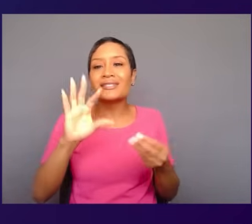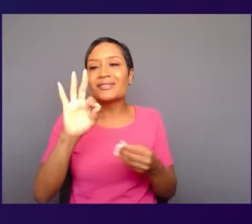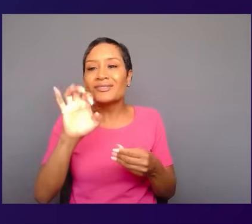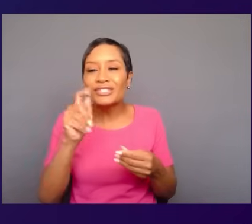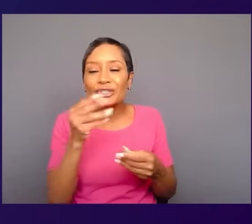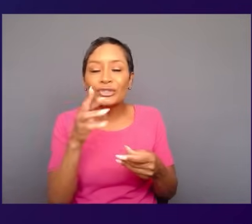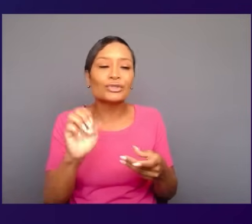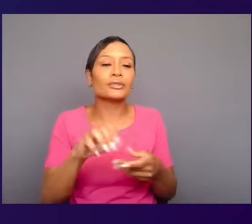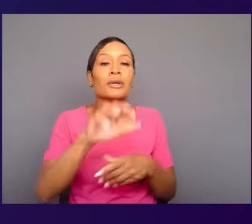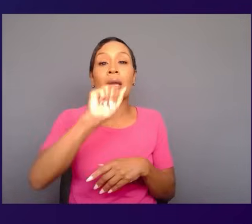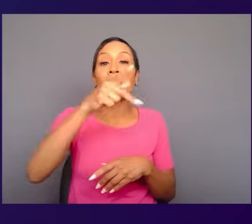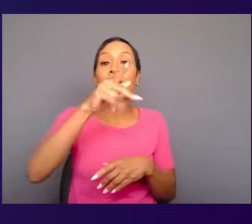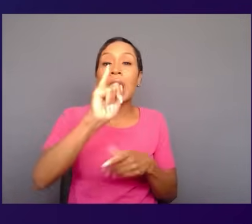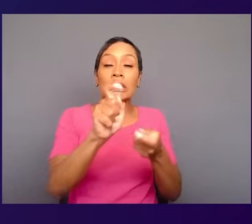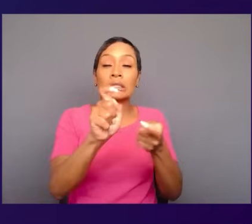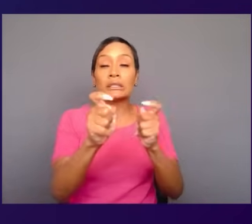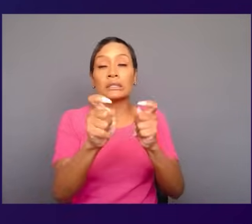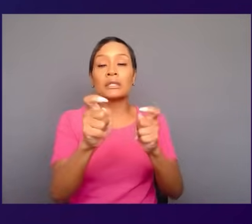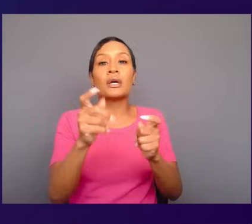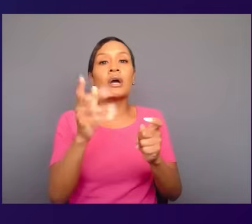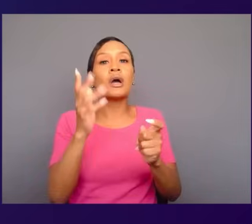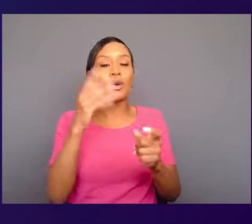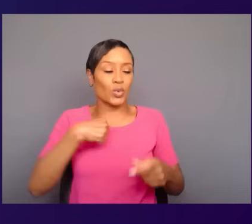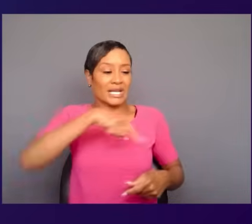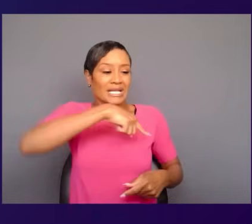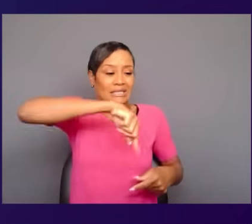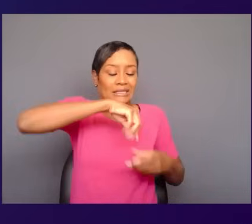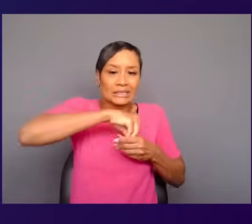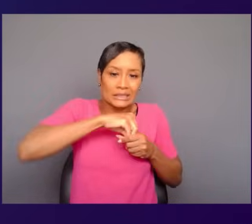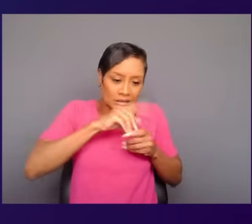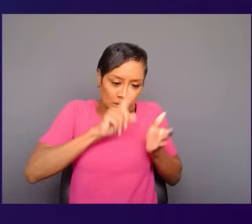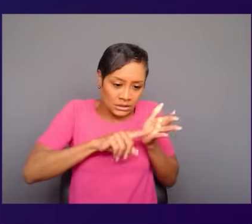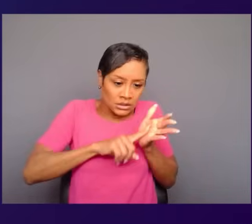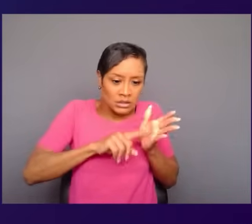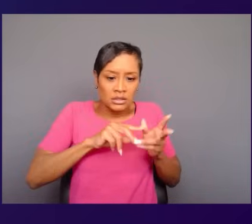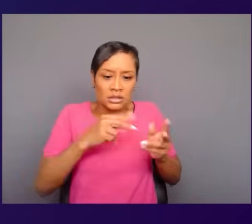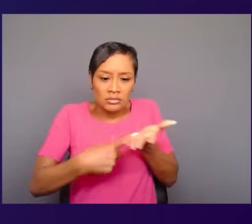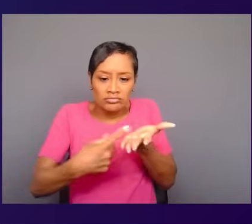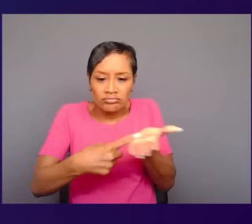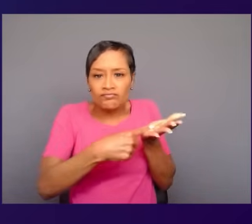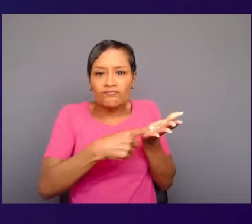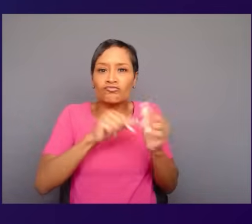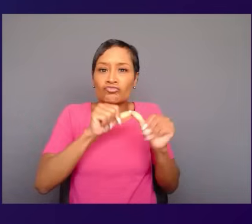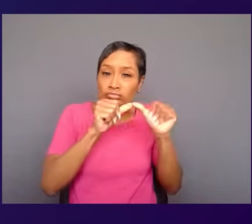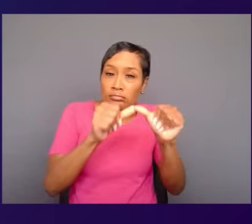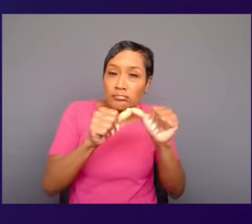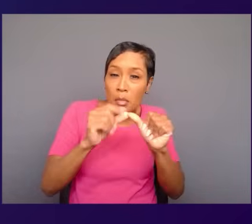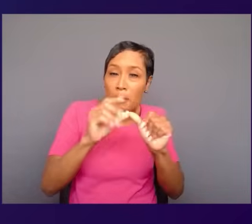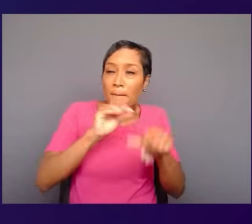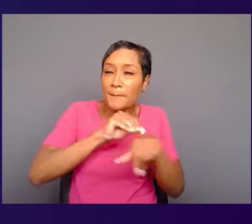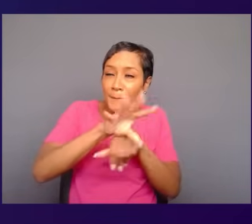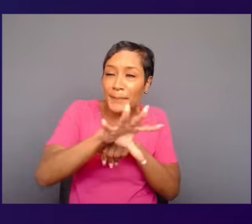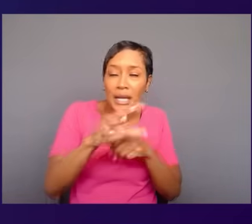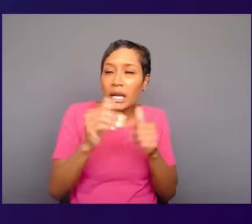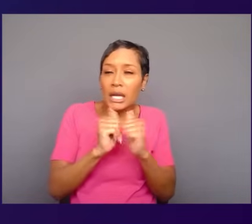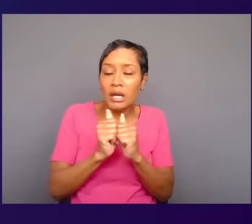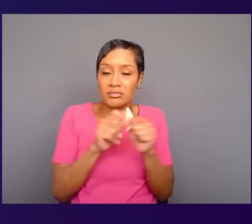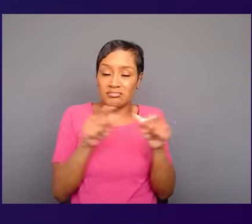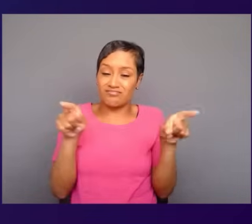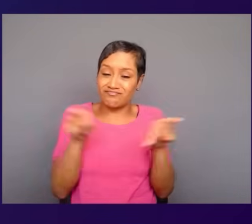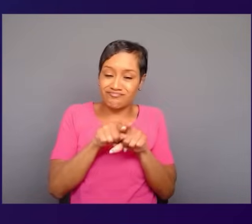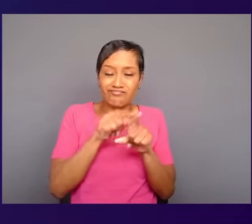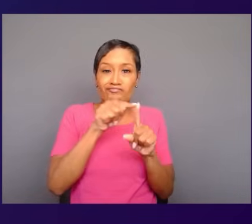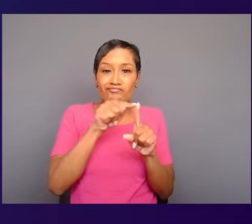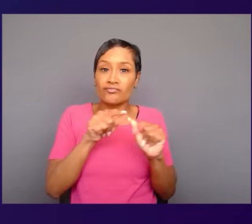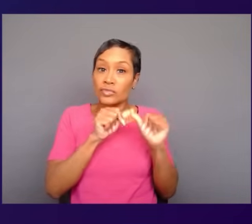an API, we're going to have a review internally about the durability and security impact of those things. And we make sure that those same